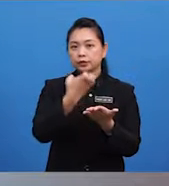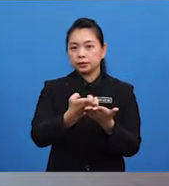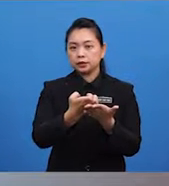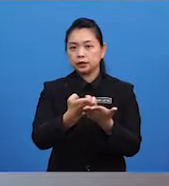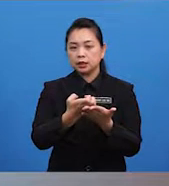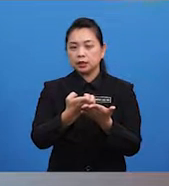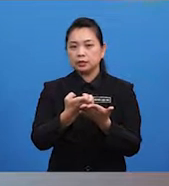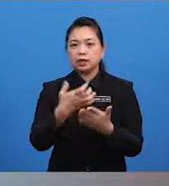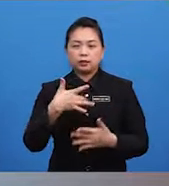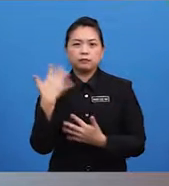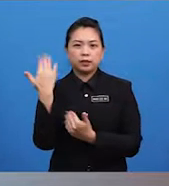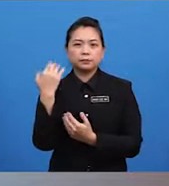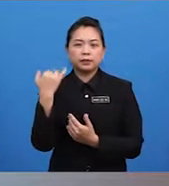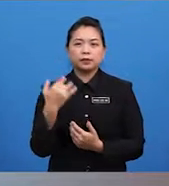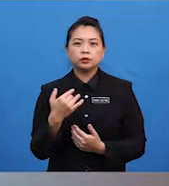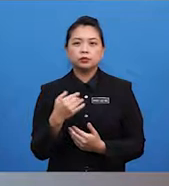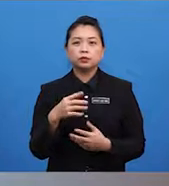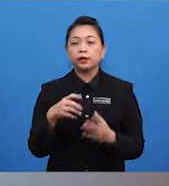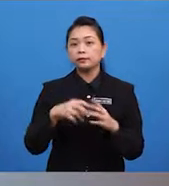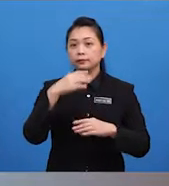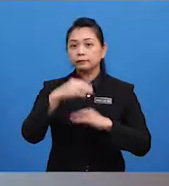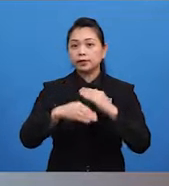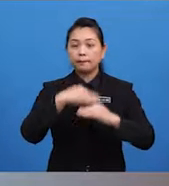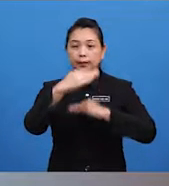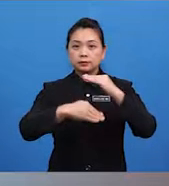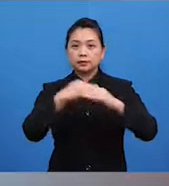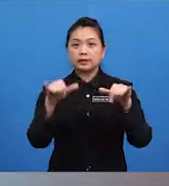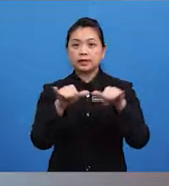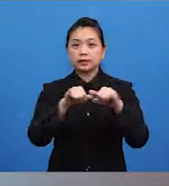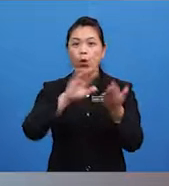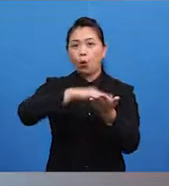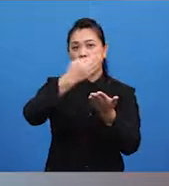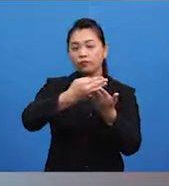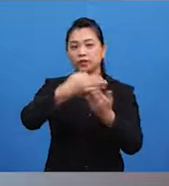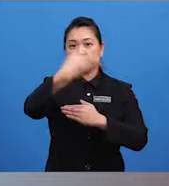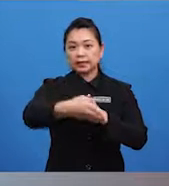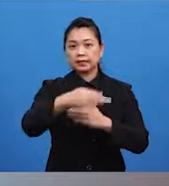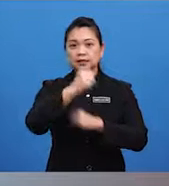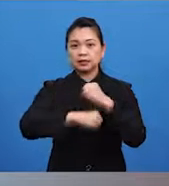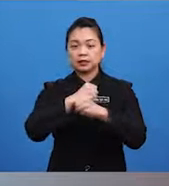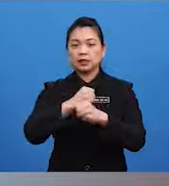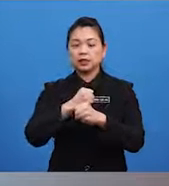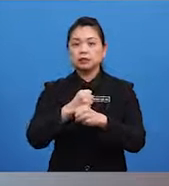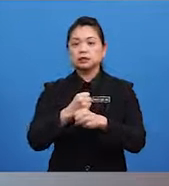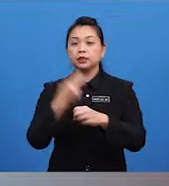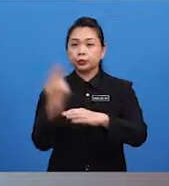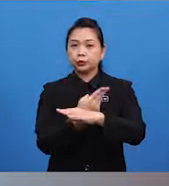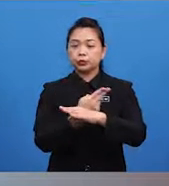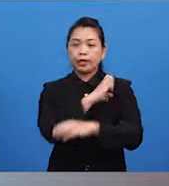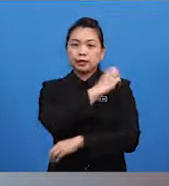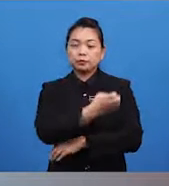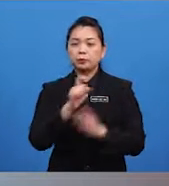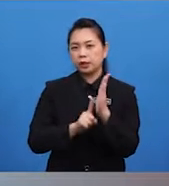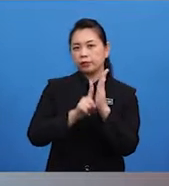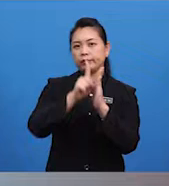is expected to double in size over the next 20 years, the world's consumption of energy will also